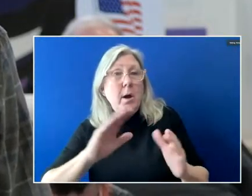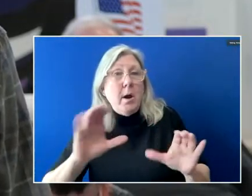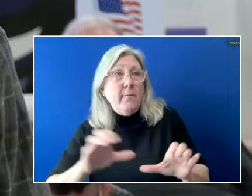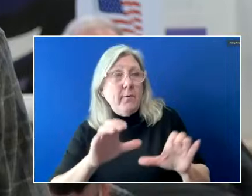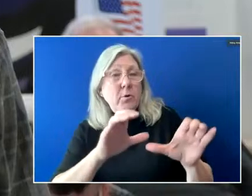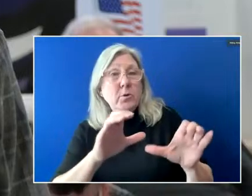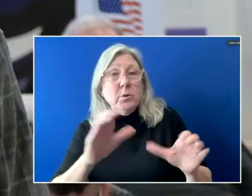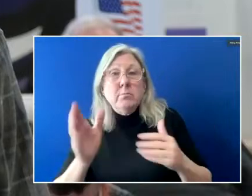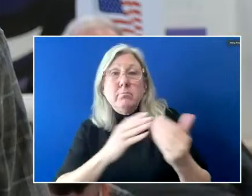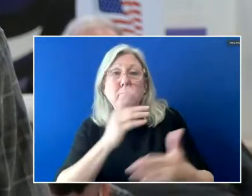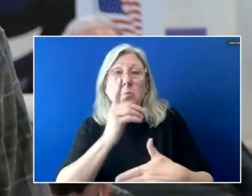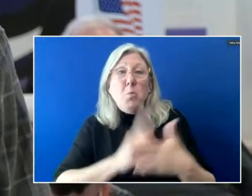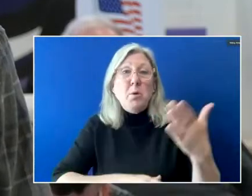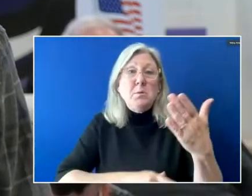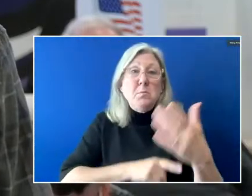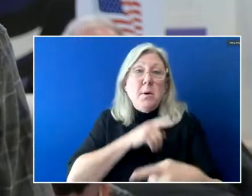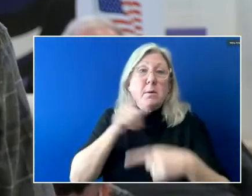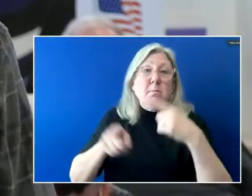visited upon